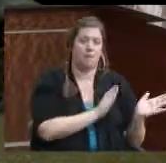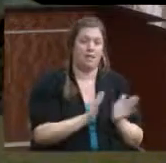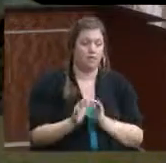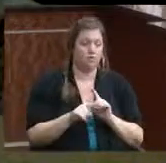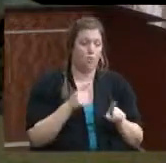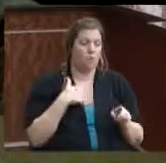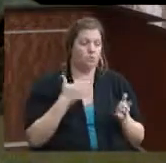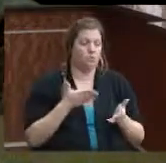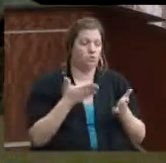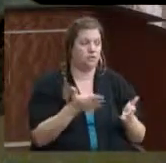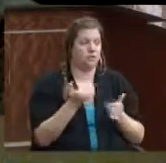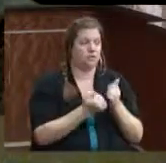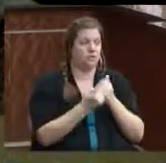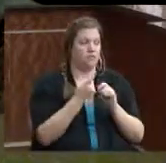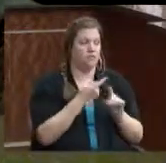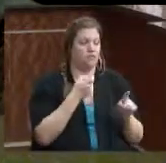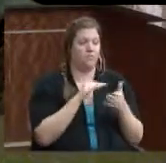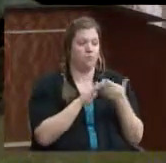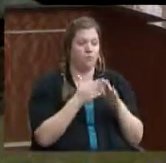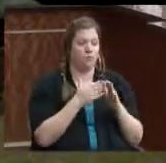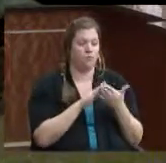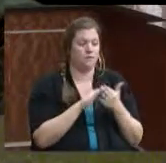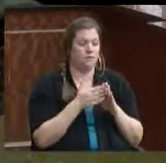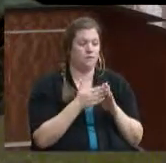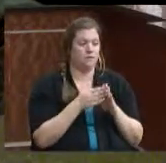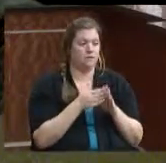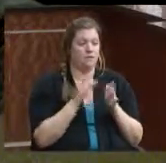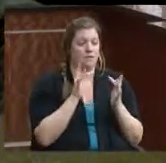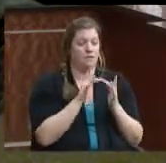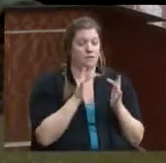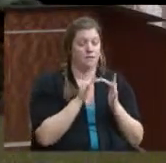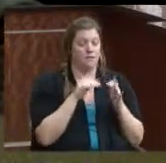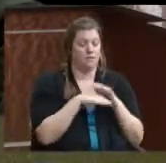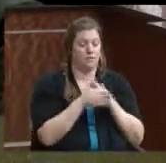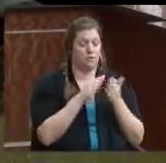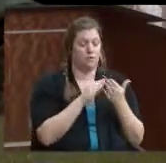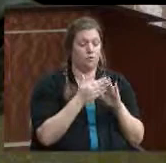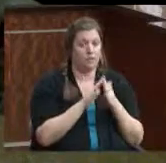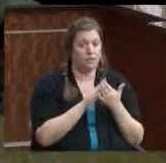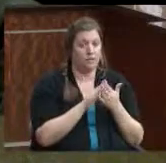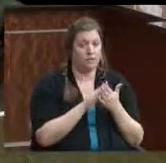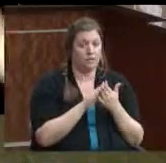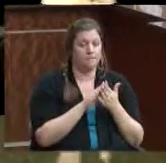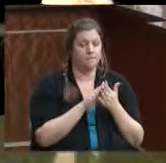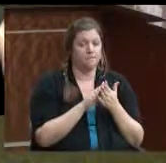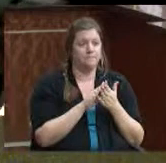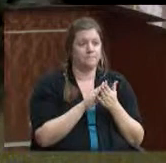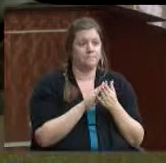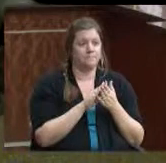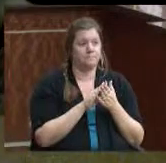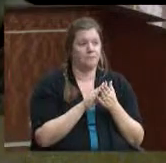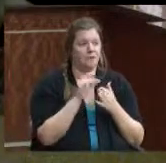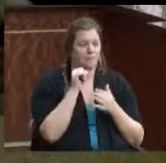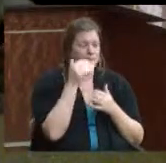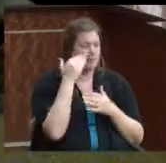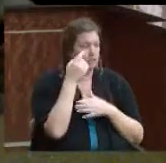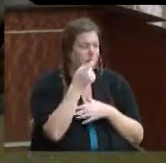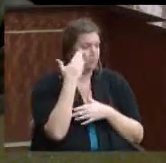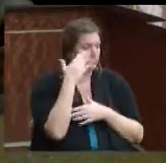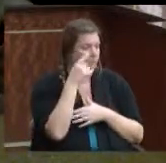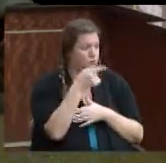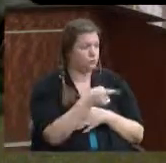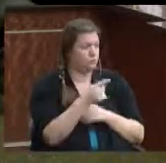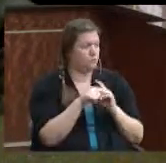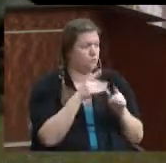would suggest that somebody from the community, contact within the community, Sabrina, I don't, maybe I just know you, so